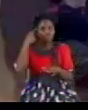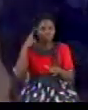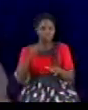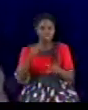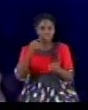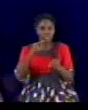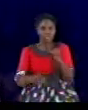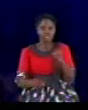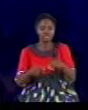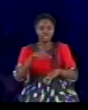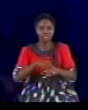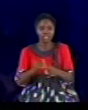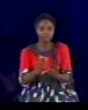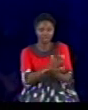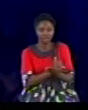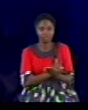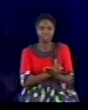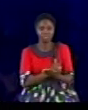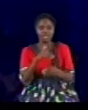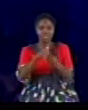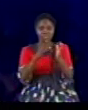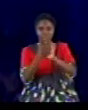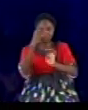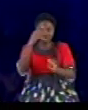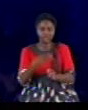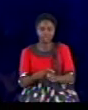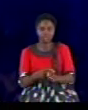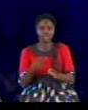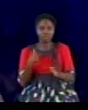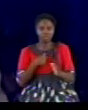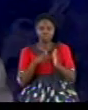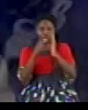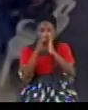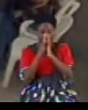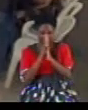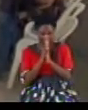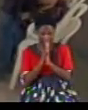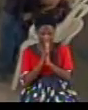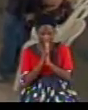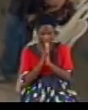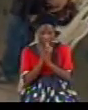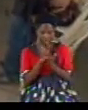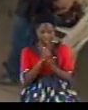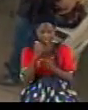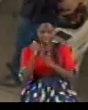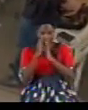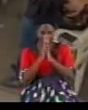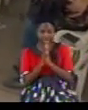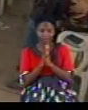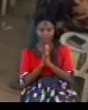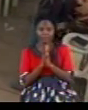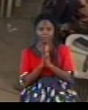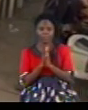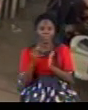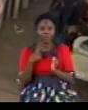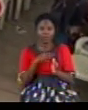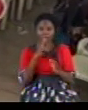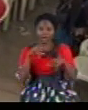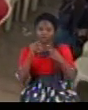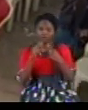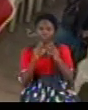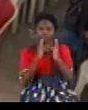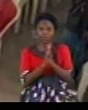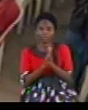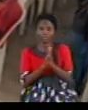harvest. In Jesus' name we pray. We're going to pray